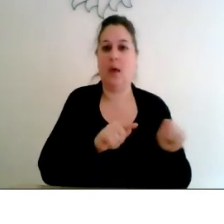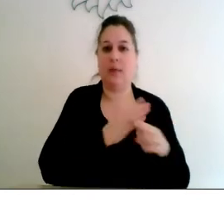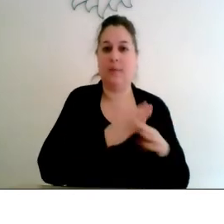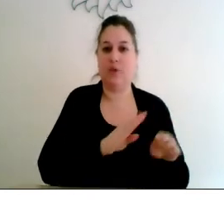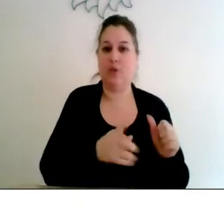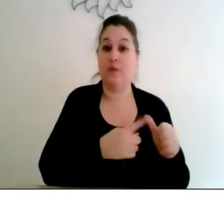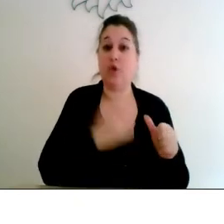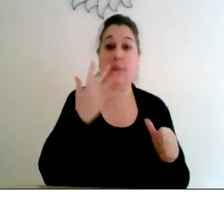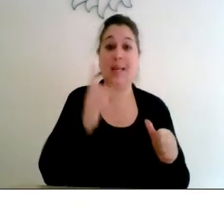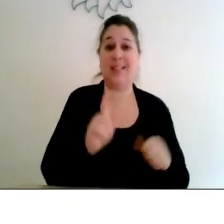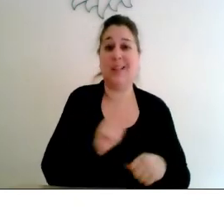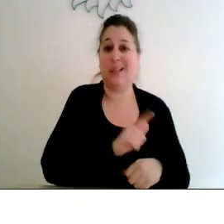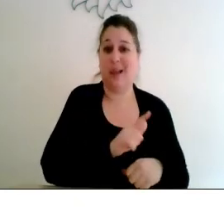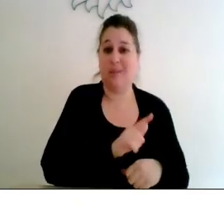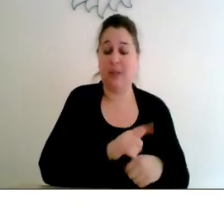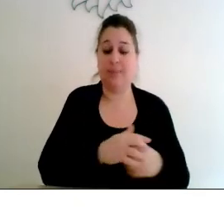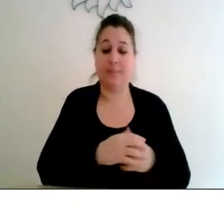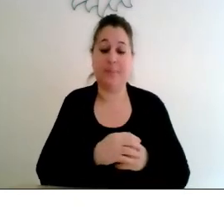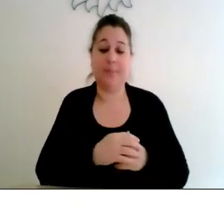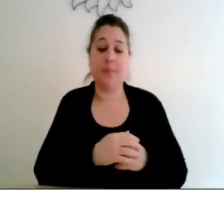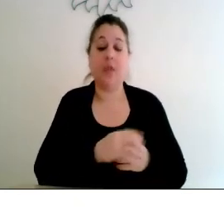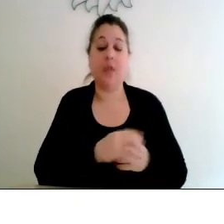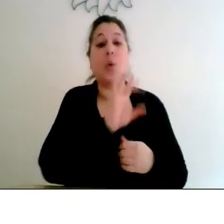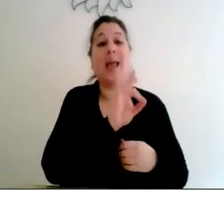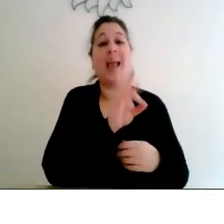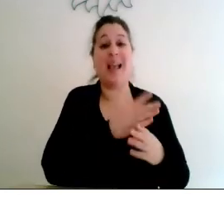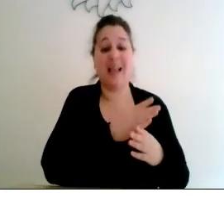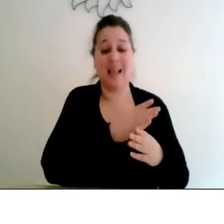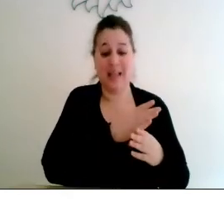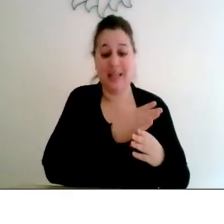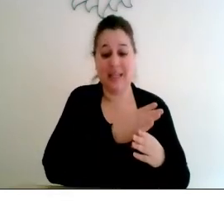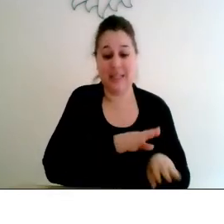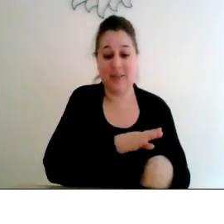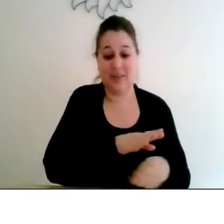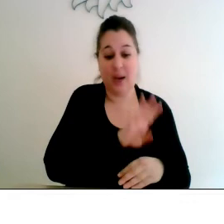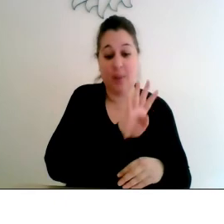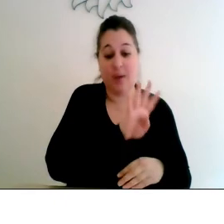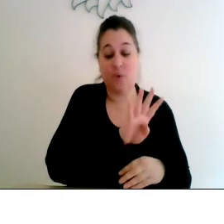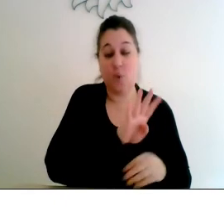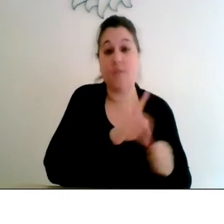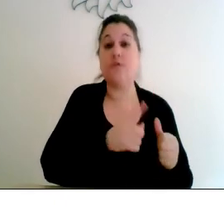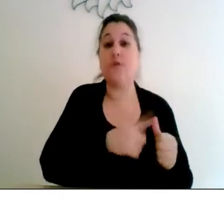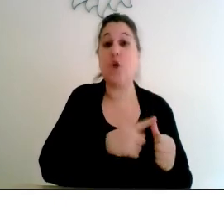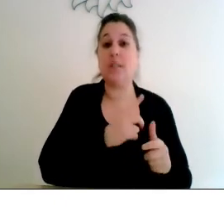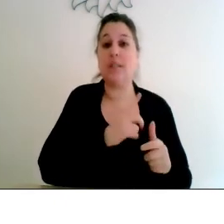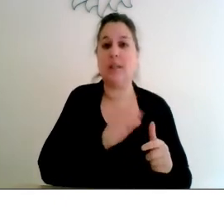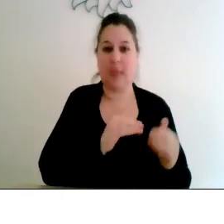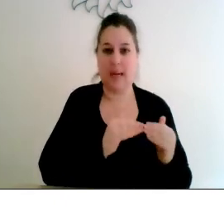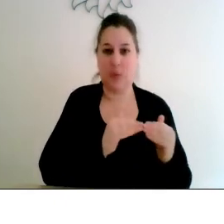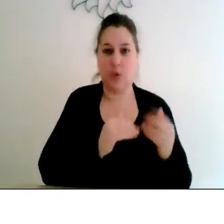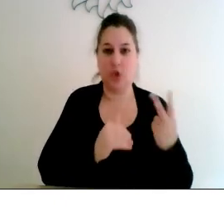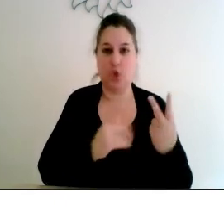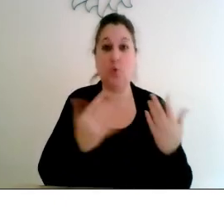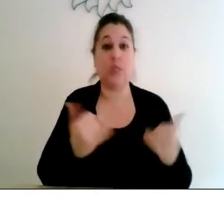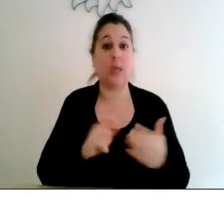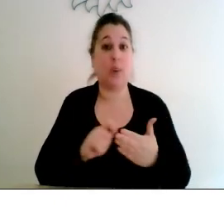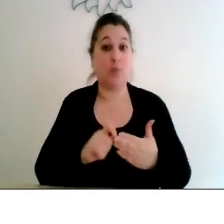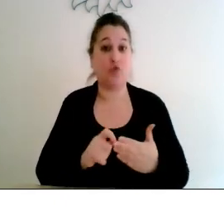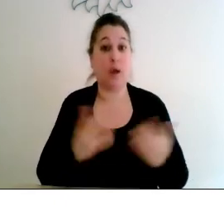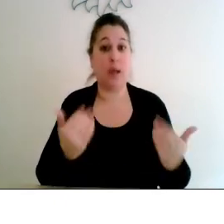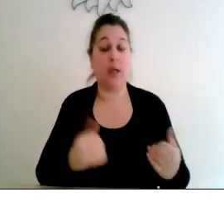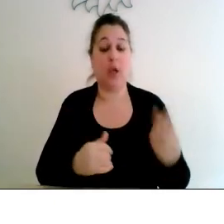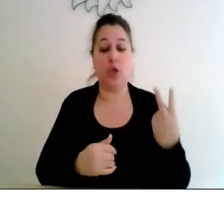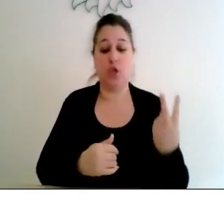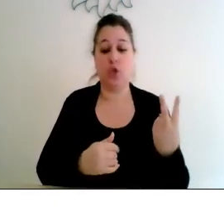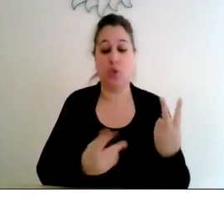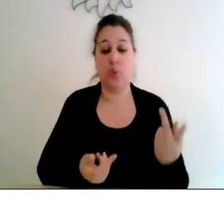Then I'm going to ask myself, do I see any more parentheses? No. Do we see any more exponents? No. Do we see any multiplication or division?